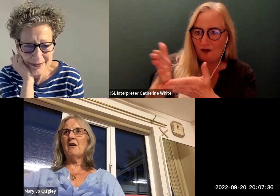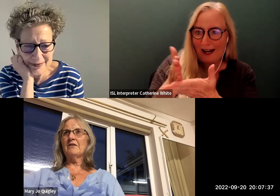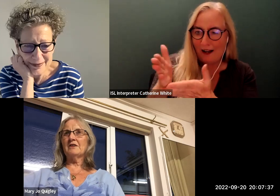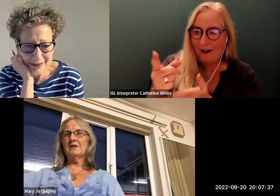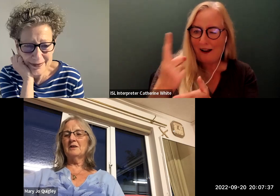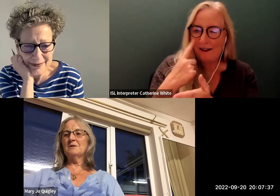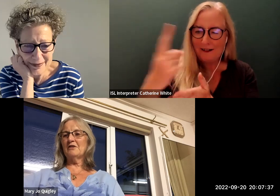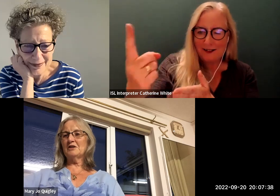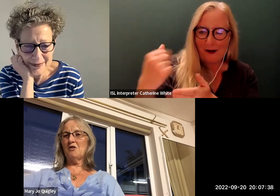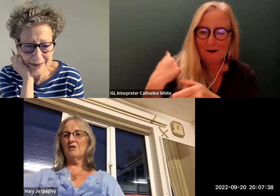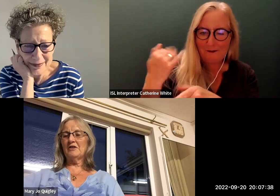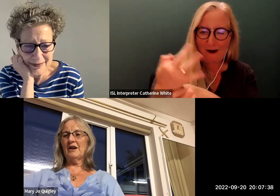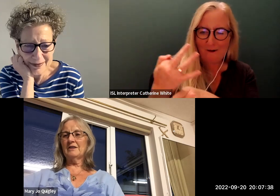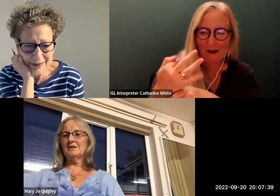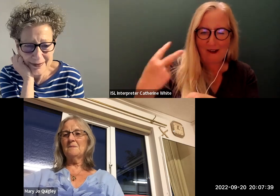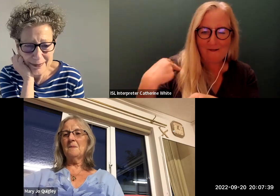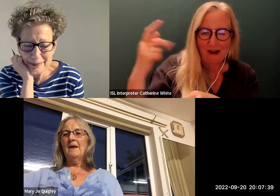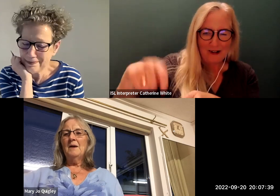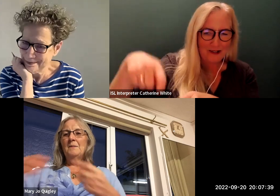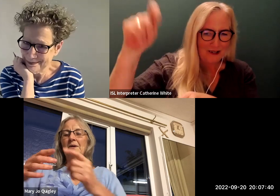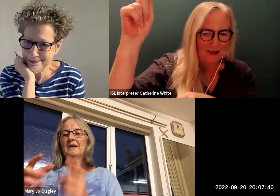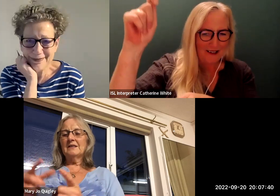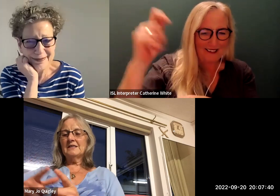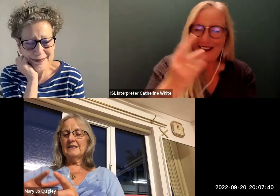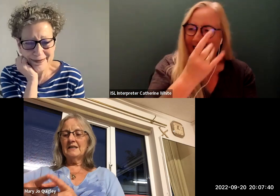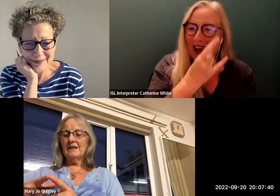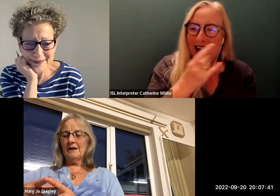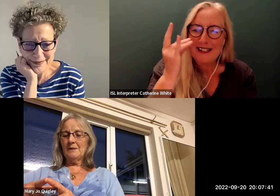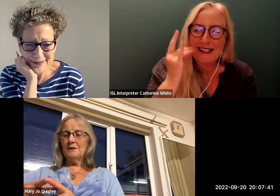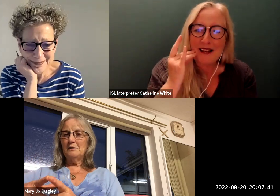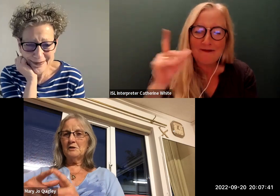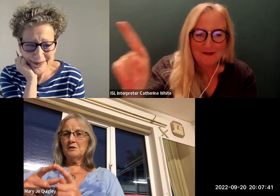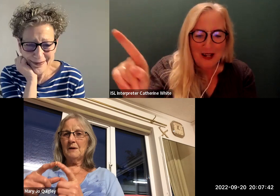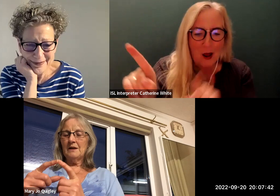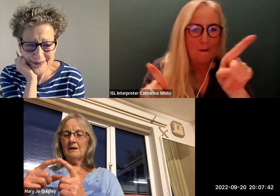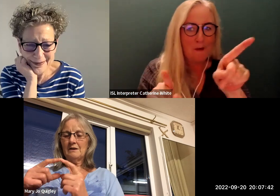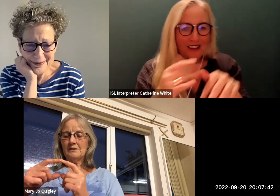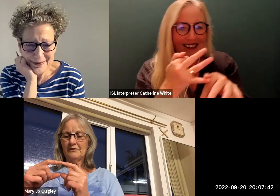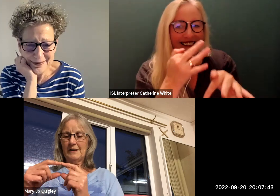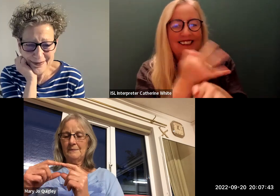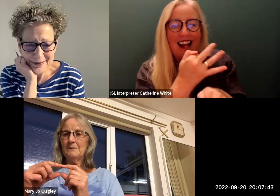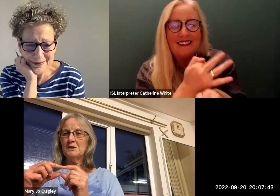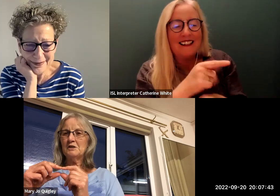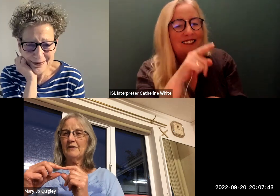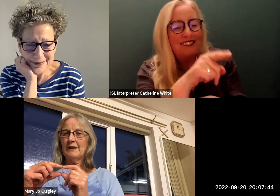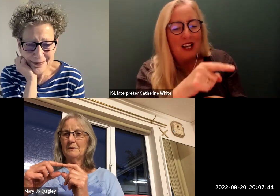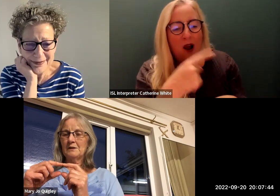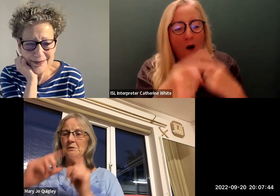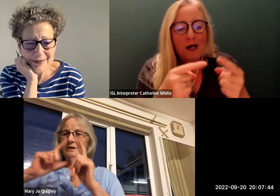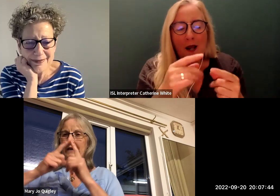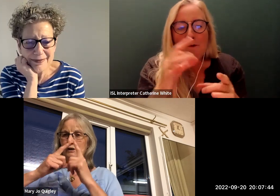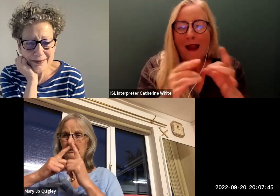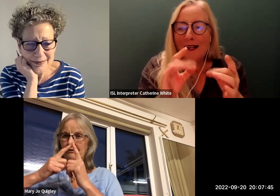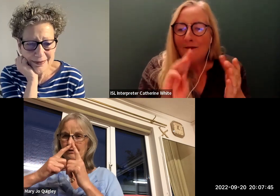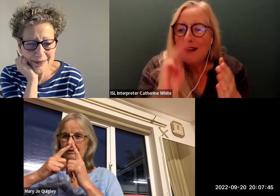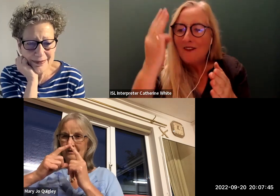my father. He was very tall, very handsome. But Daddy used to make a lot of images of animals with